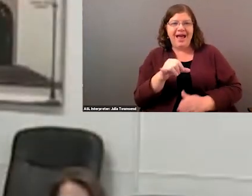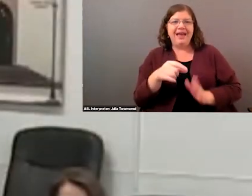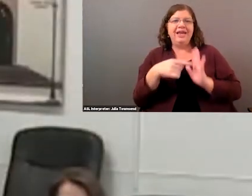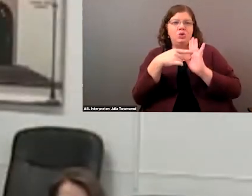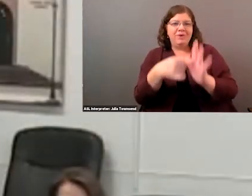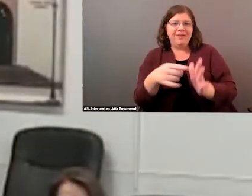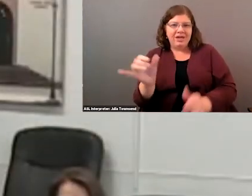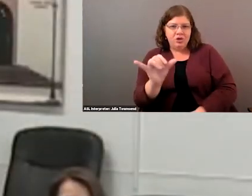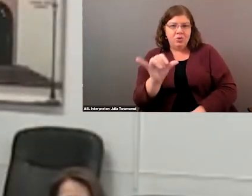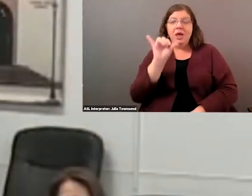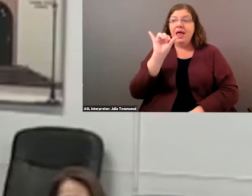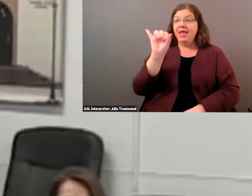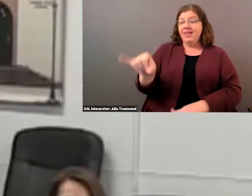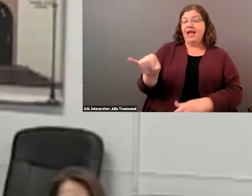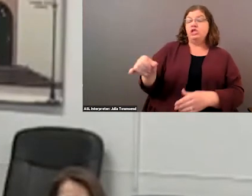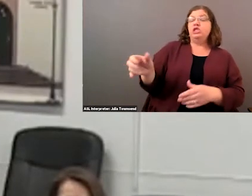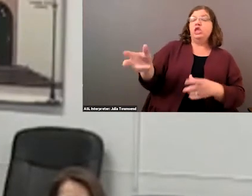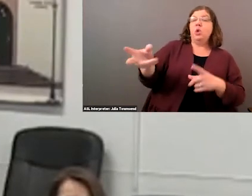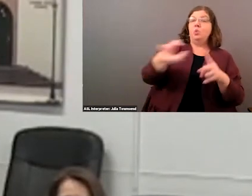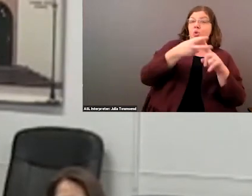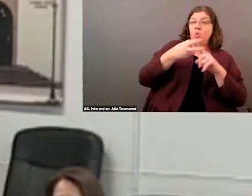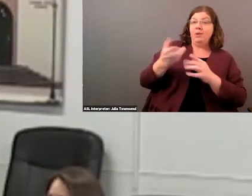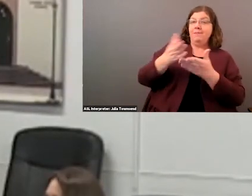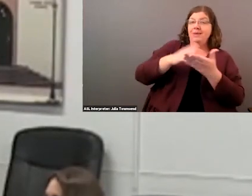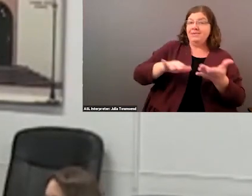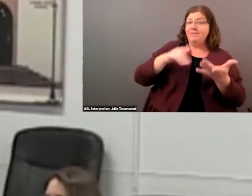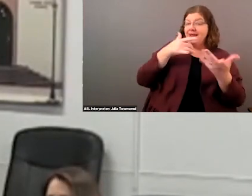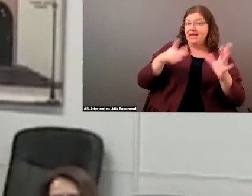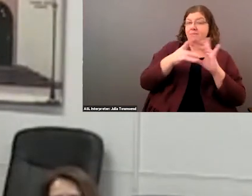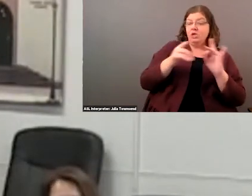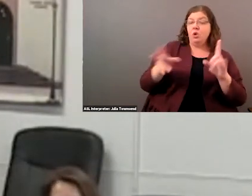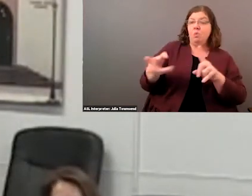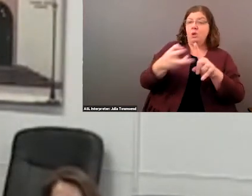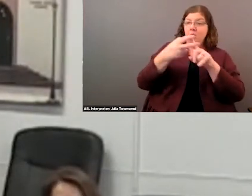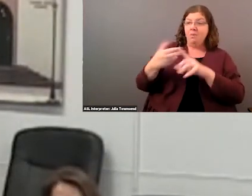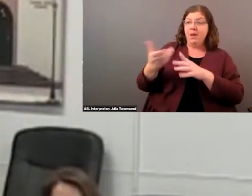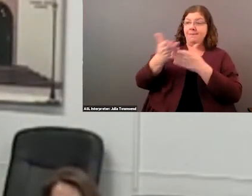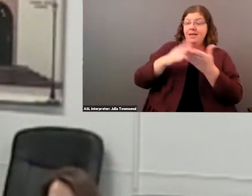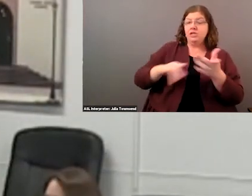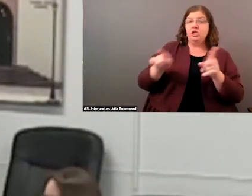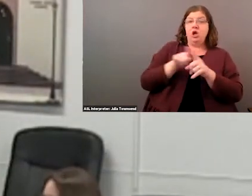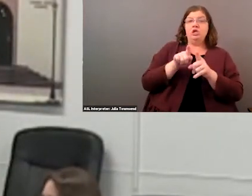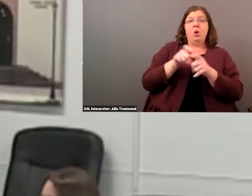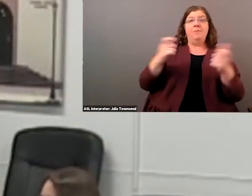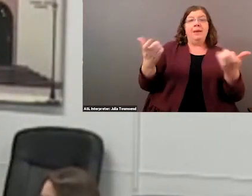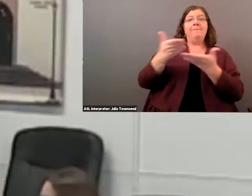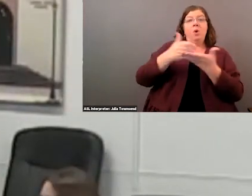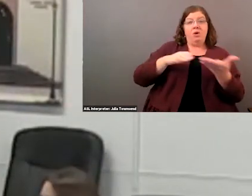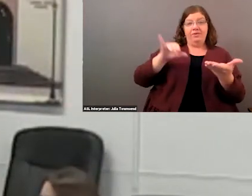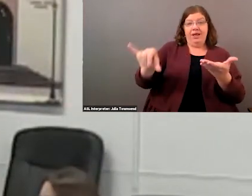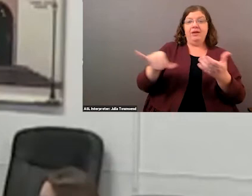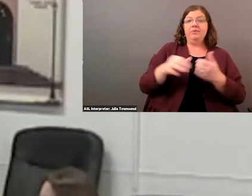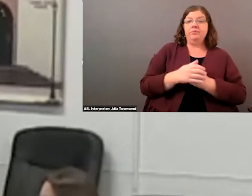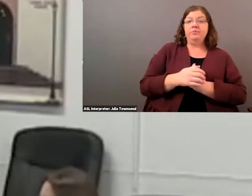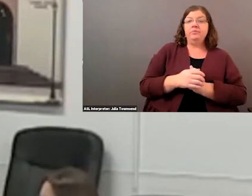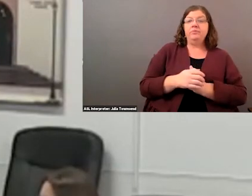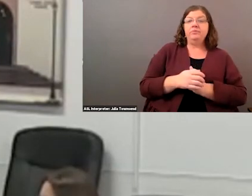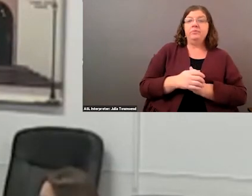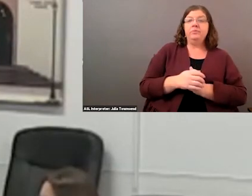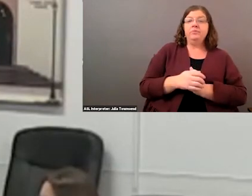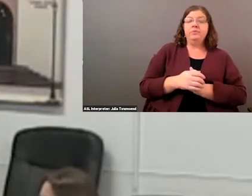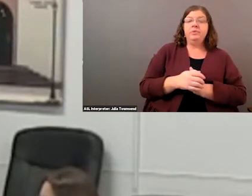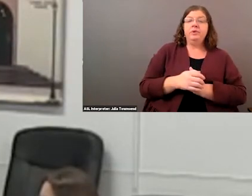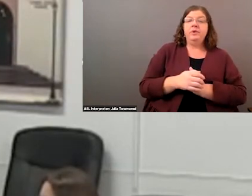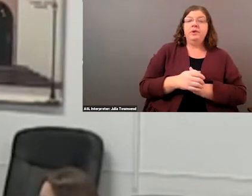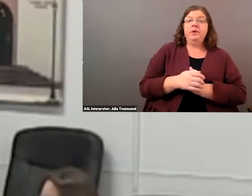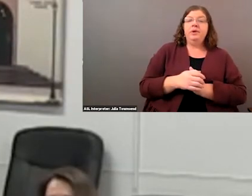piece is also a big part of that. Okay. A big part of that. And I don't know if you want a direct answer to that at this point, but well, if you